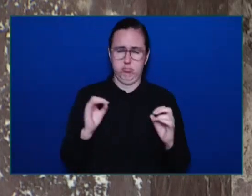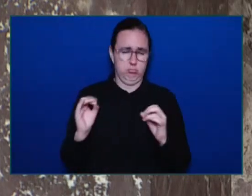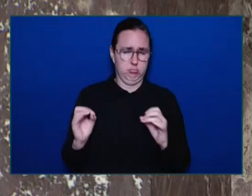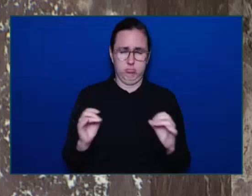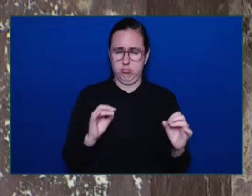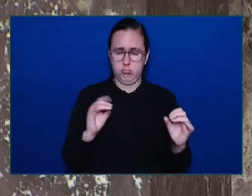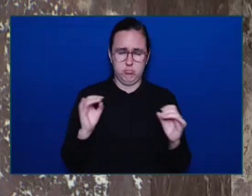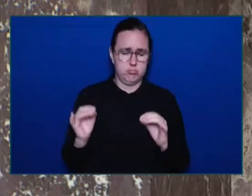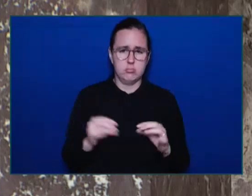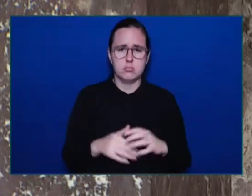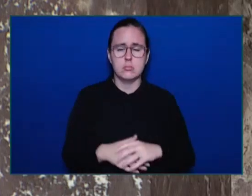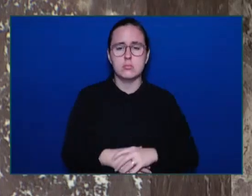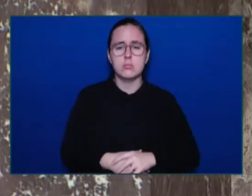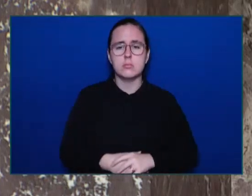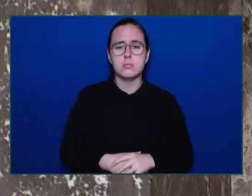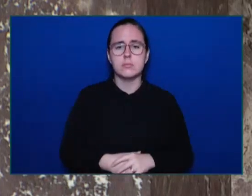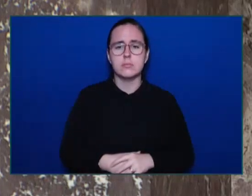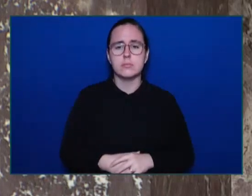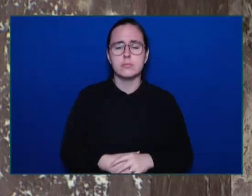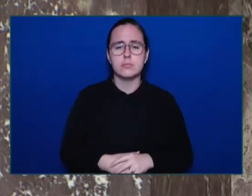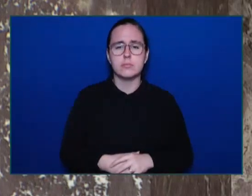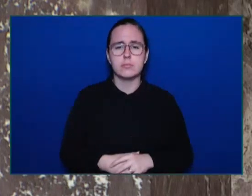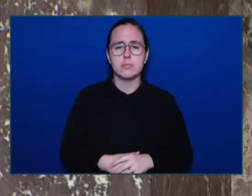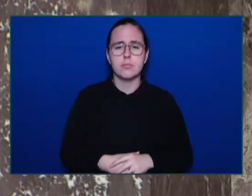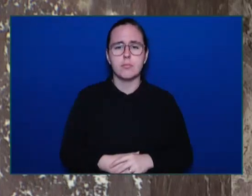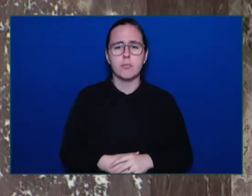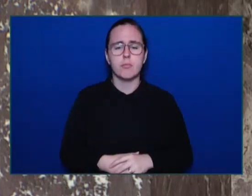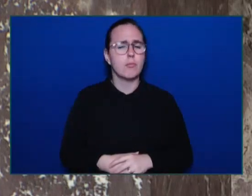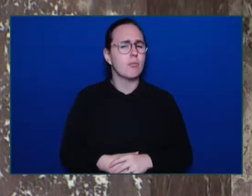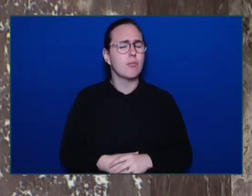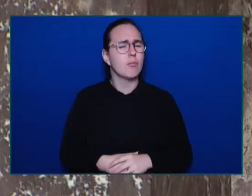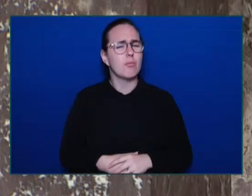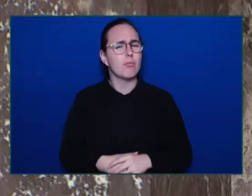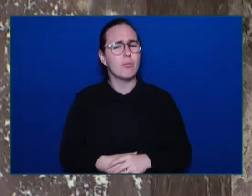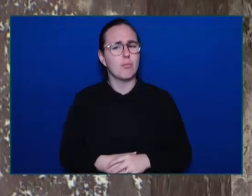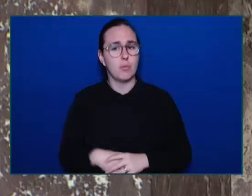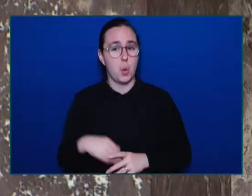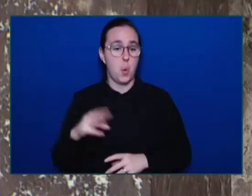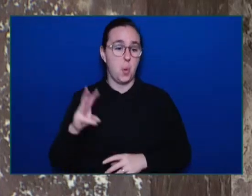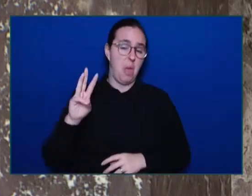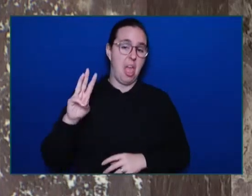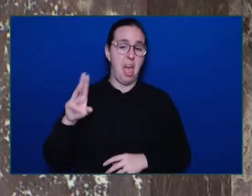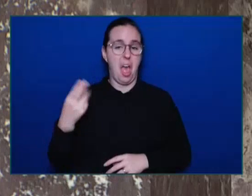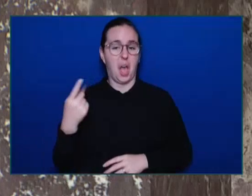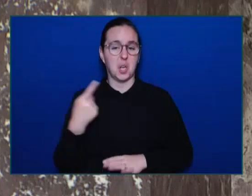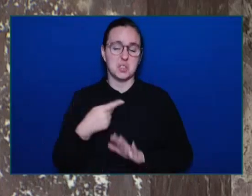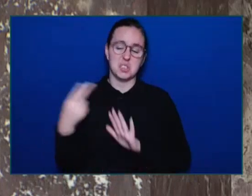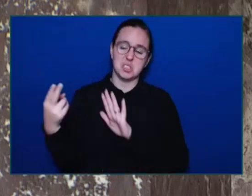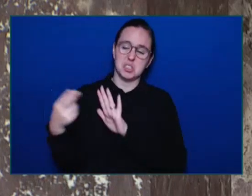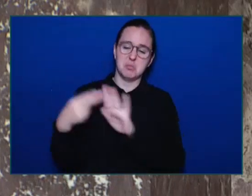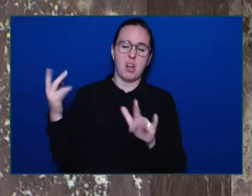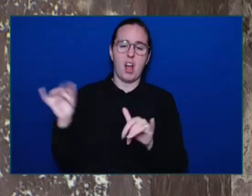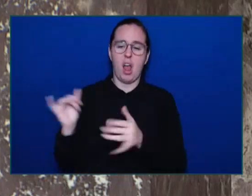a production line. This is not a this is not a business operation.